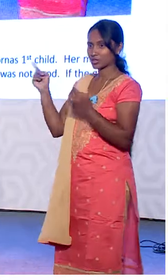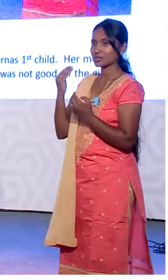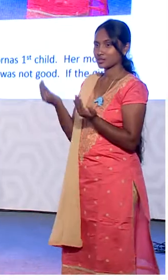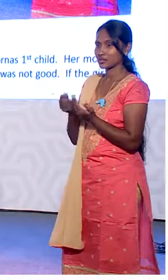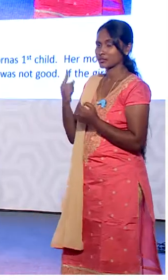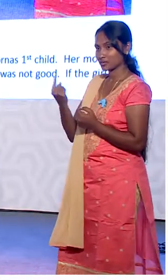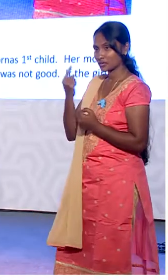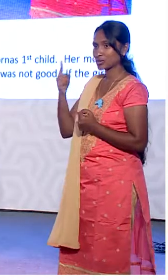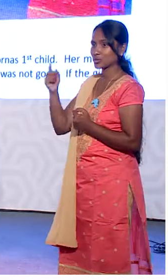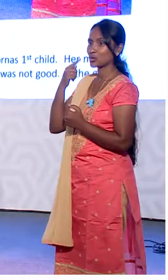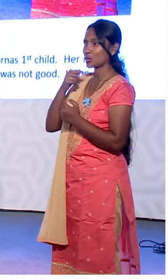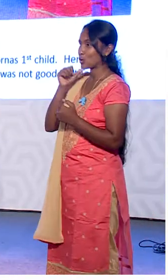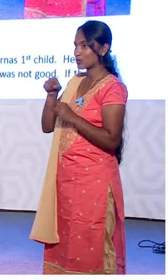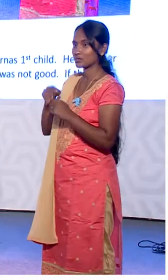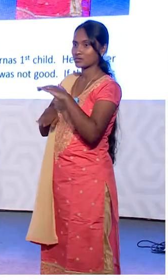able to get a school.